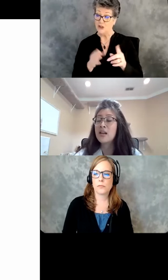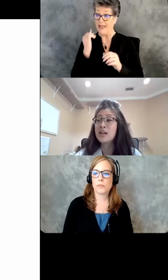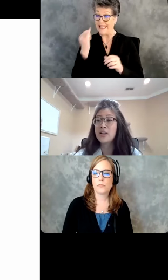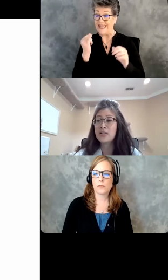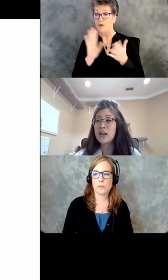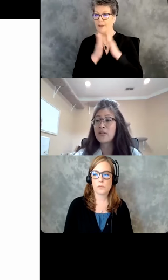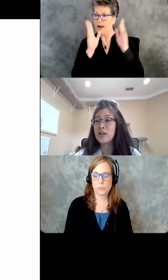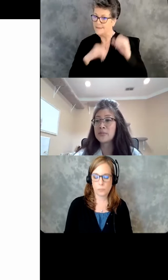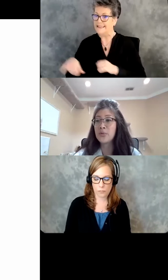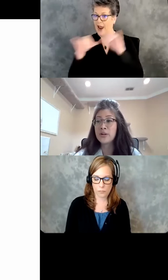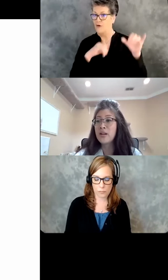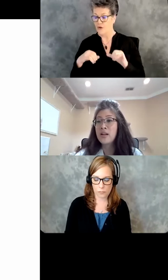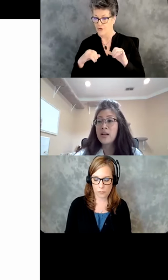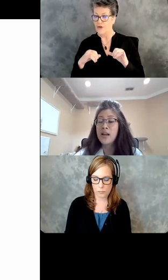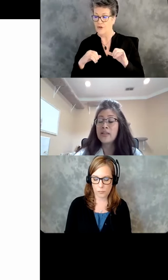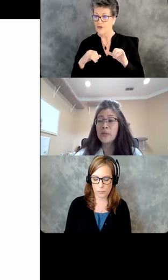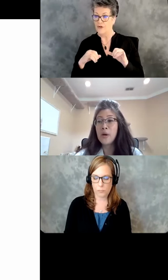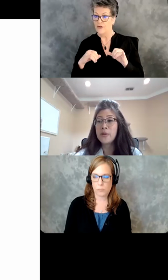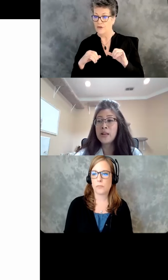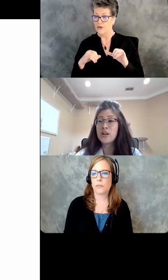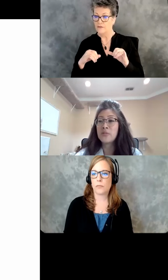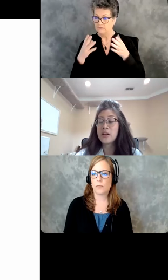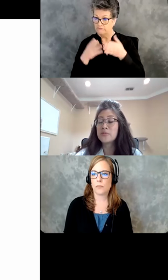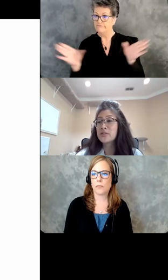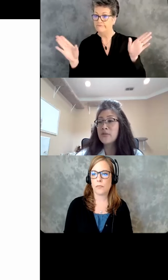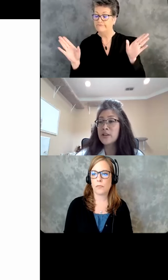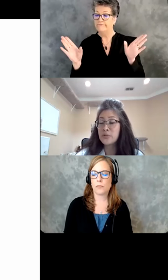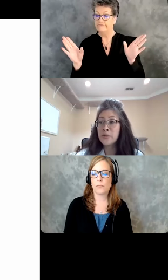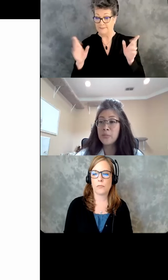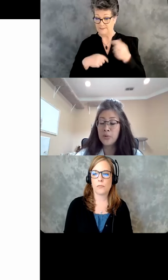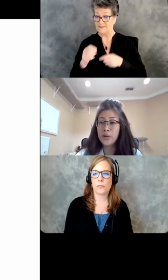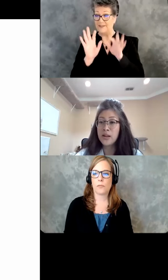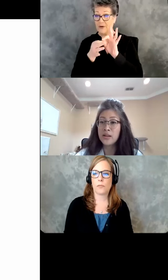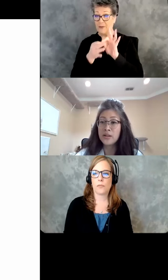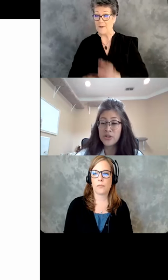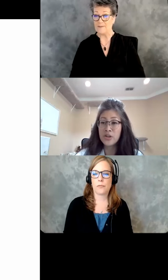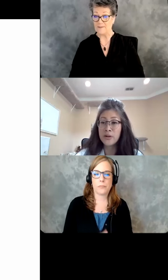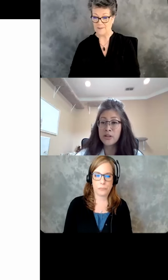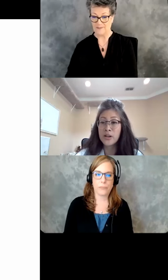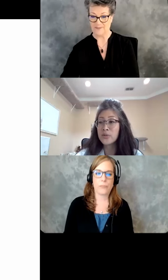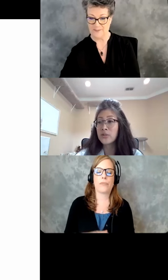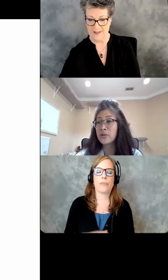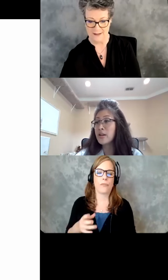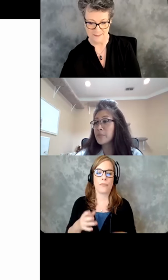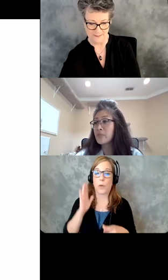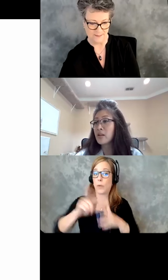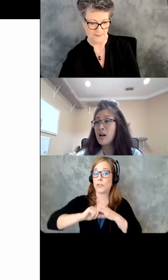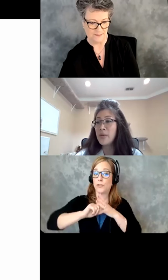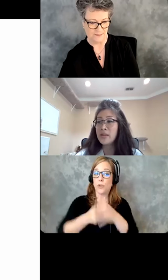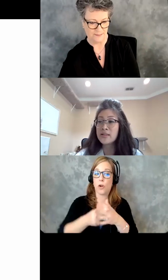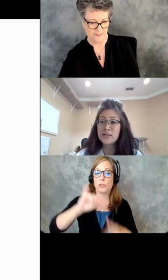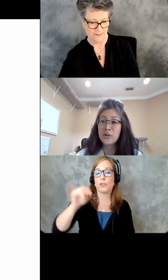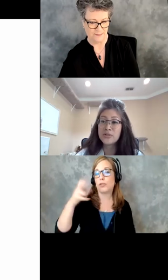standardize, again, here kind of across the board. And then the population health management service will be deployed in January